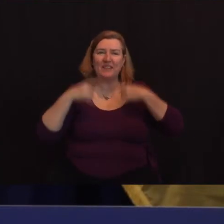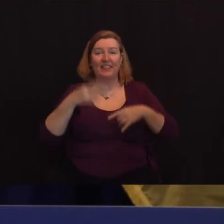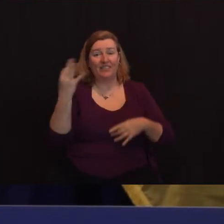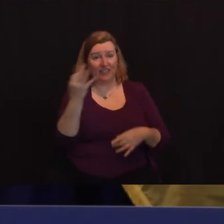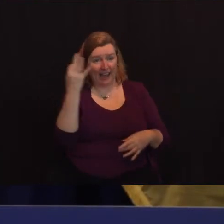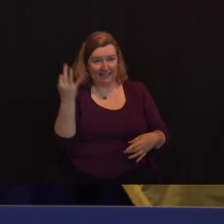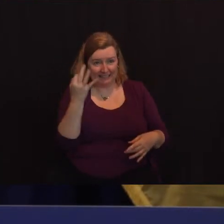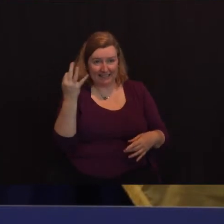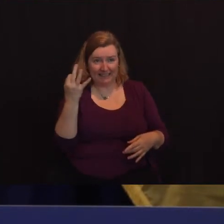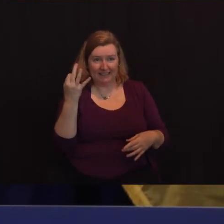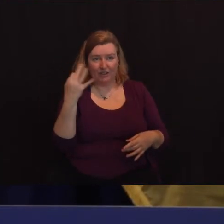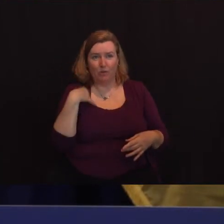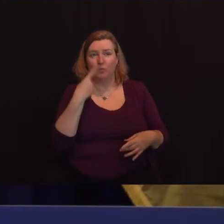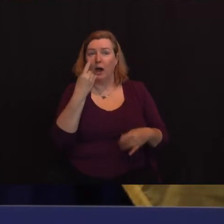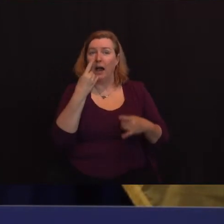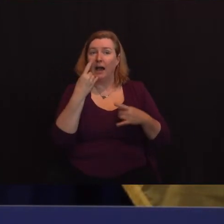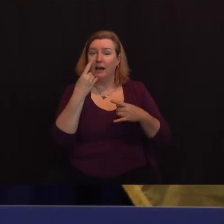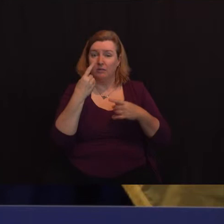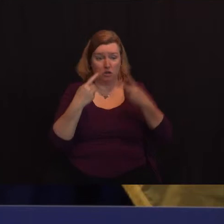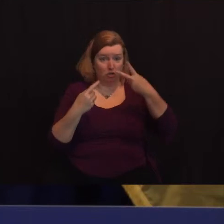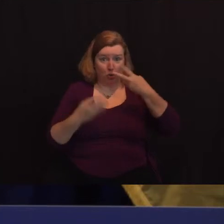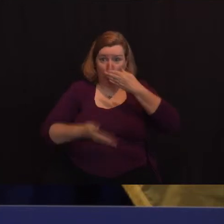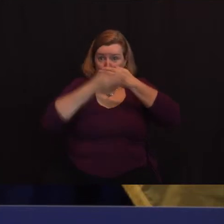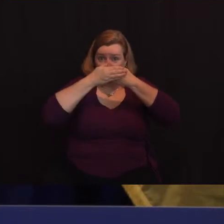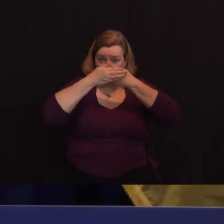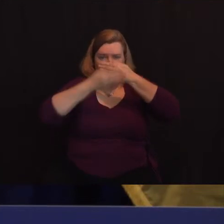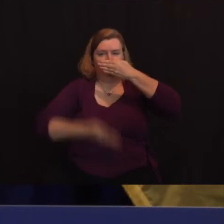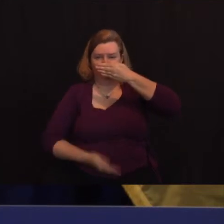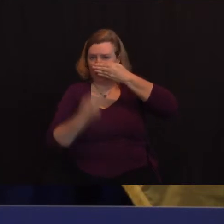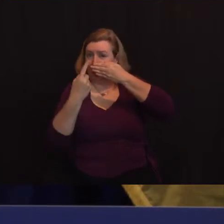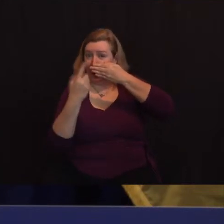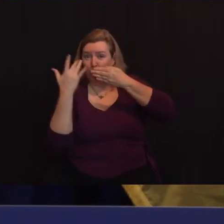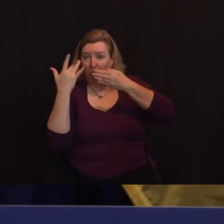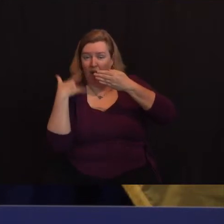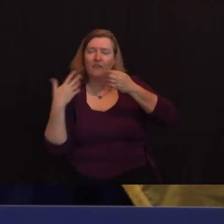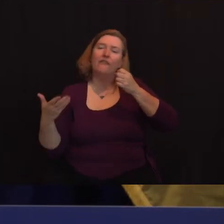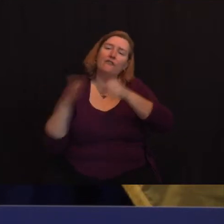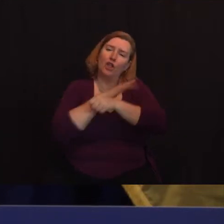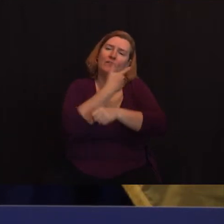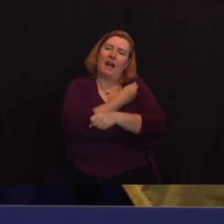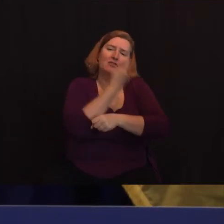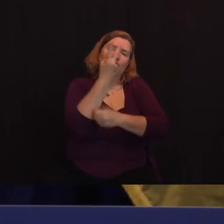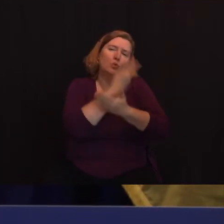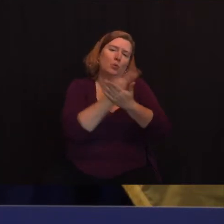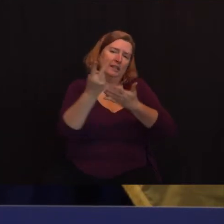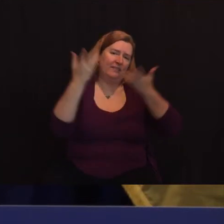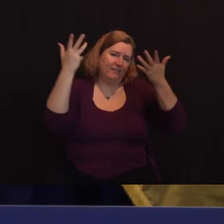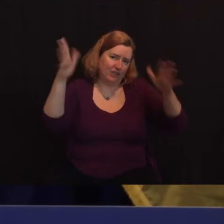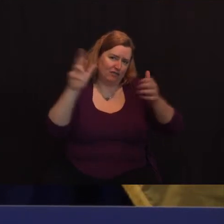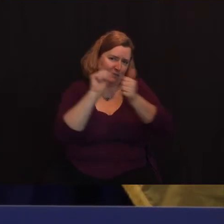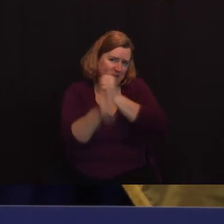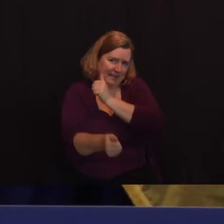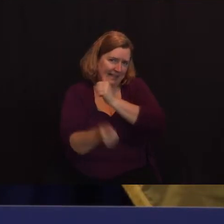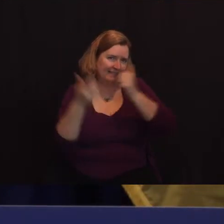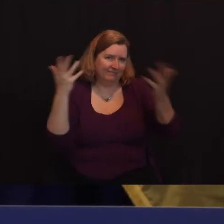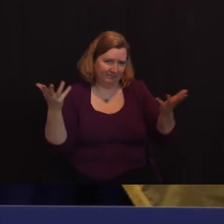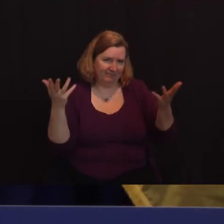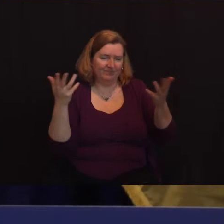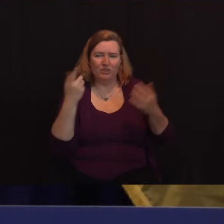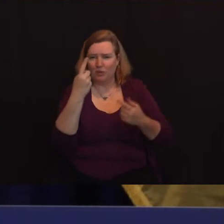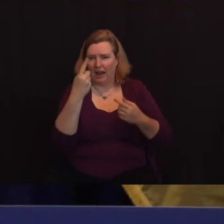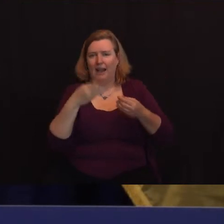2 weeks after my second dose. So I think you and Tina will allow me to do that because I'll be fully